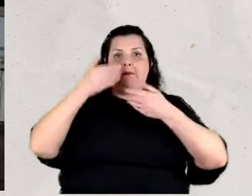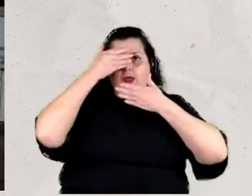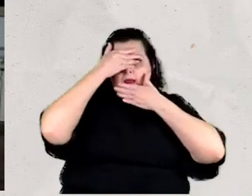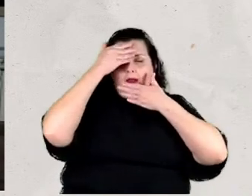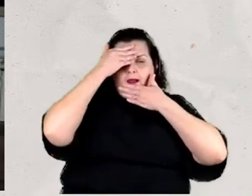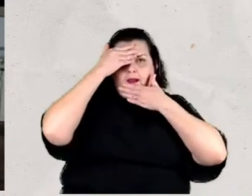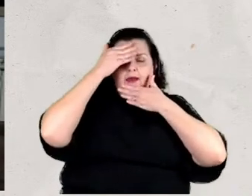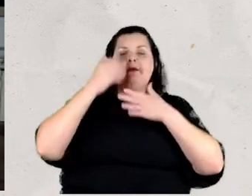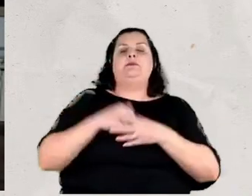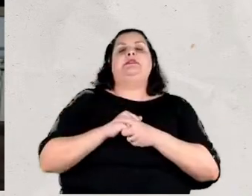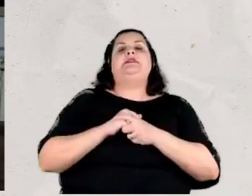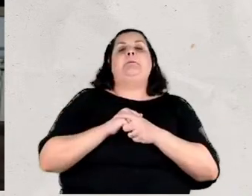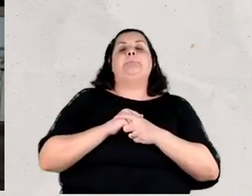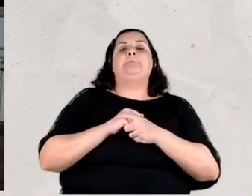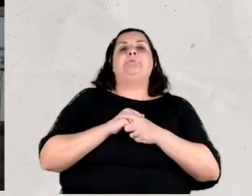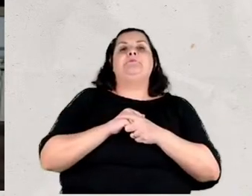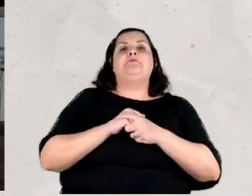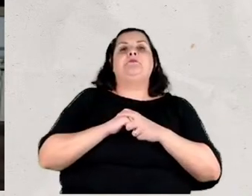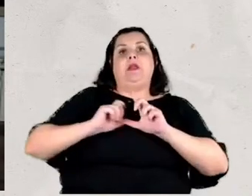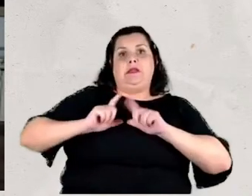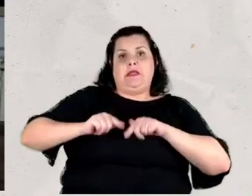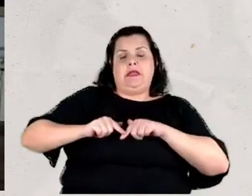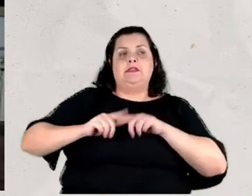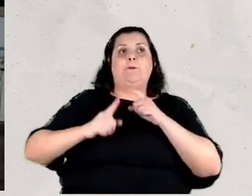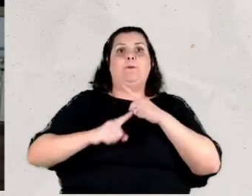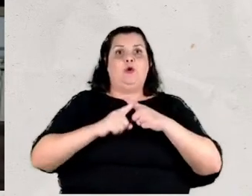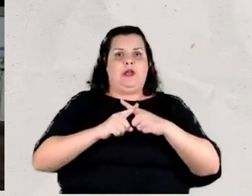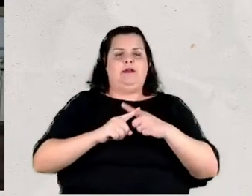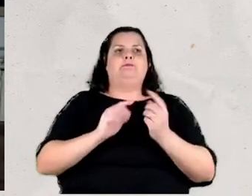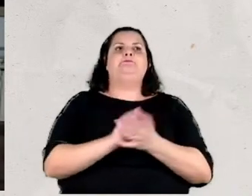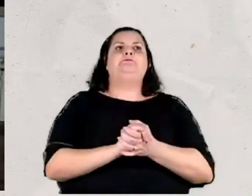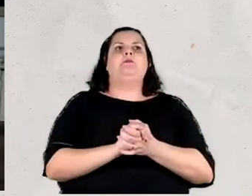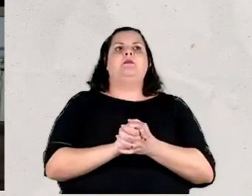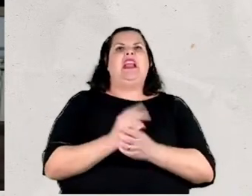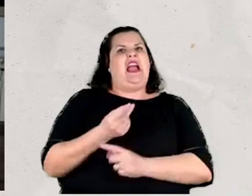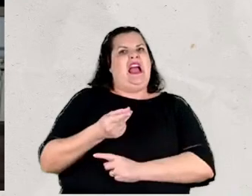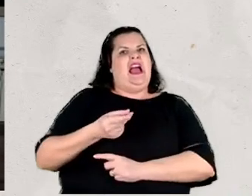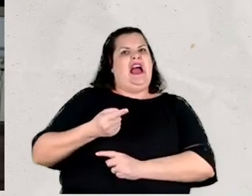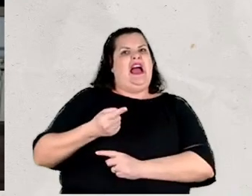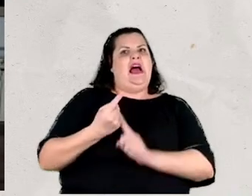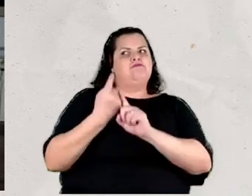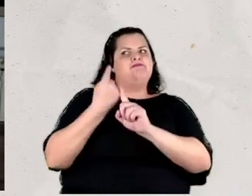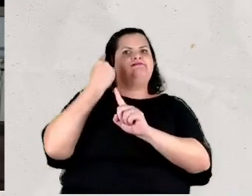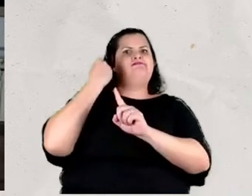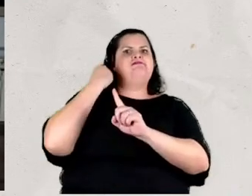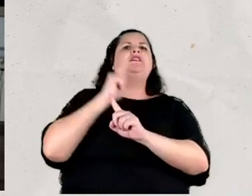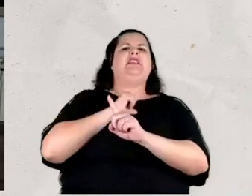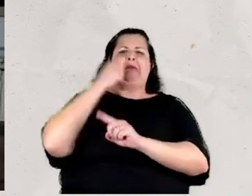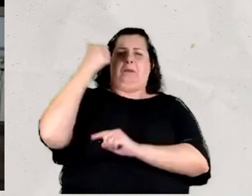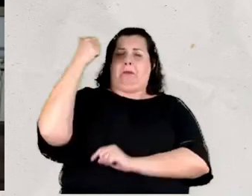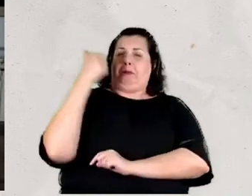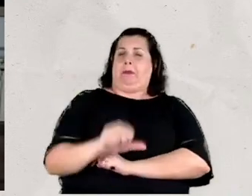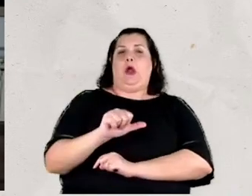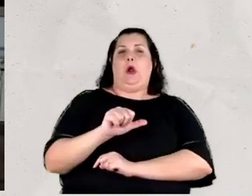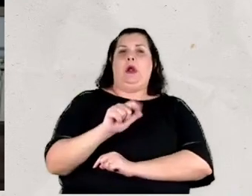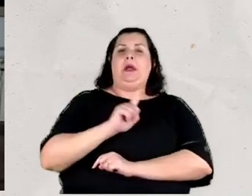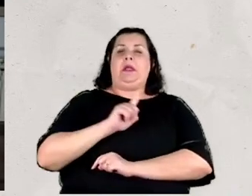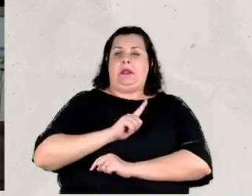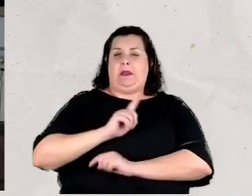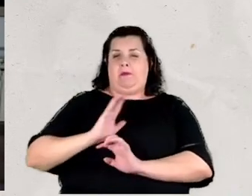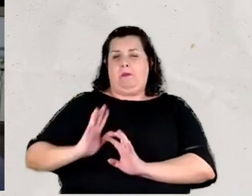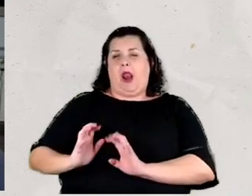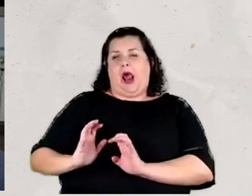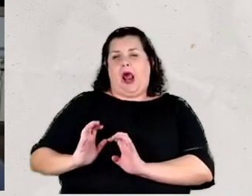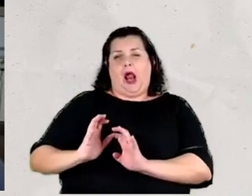in the mixed Arab-Jewish towns within Israel, where Arab mobs were attacking their Jewish neighbors, and then